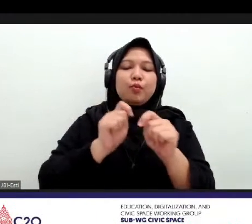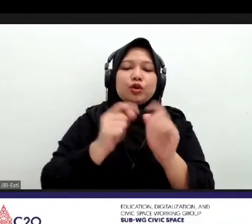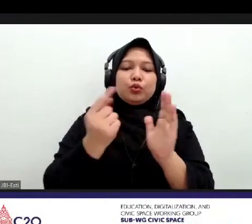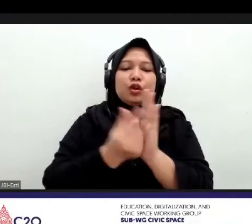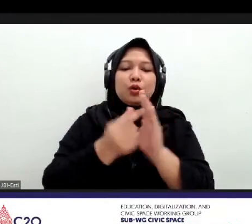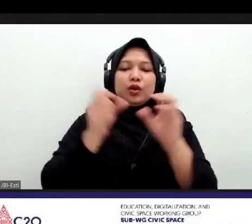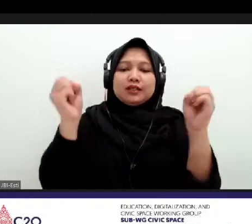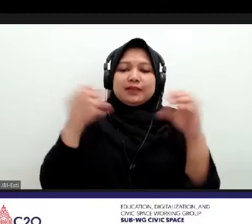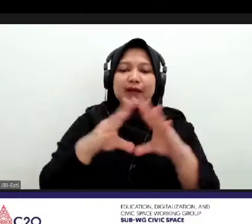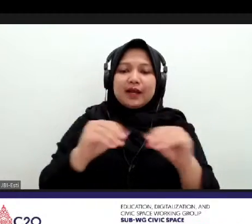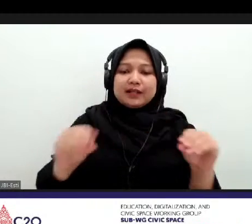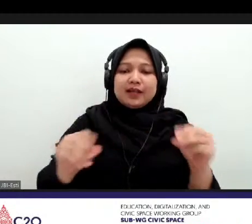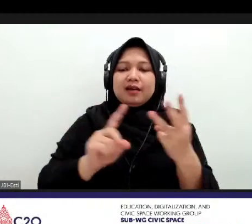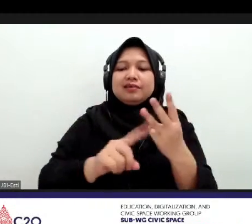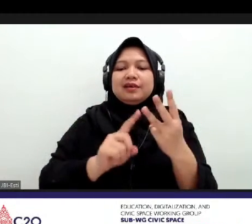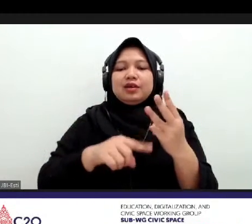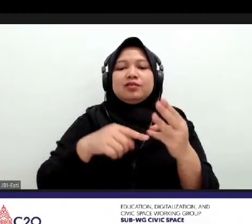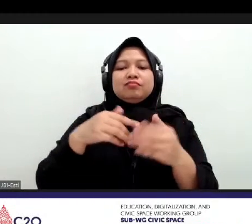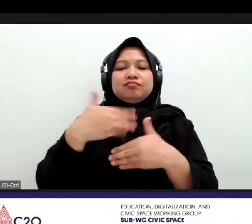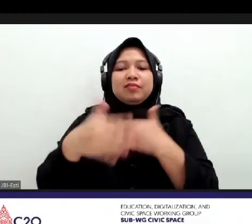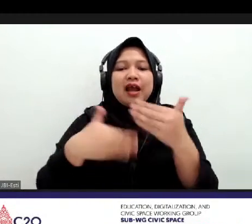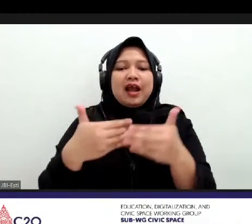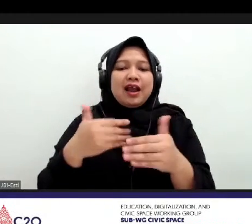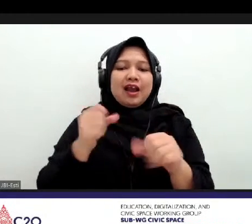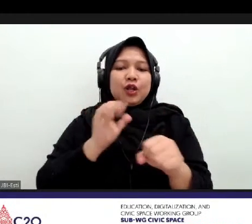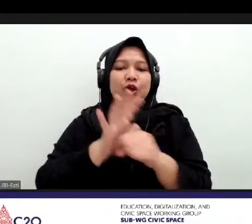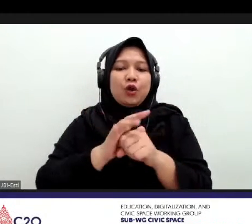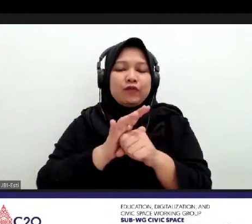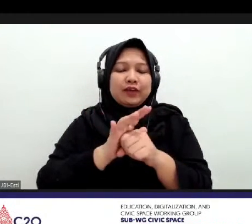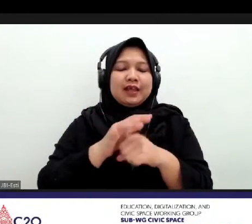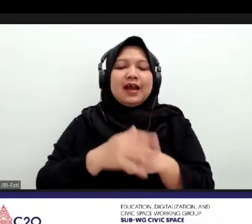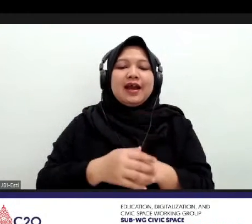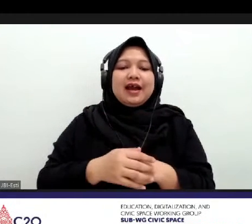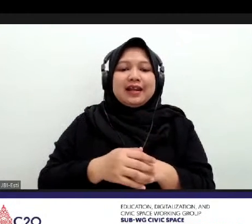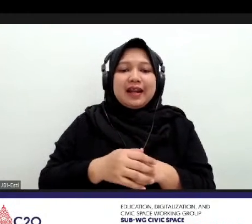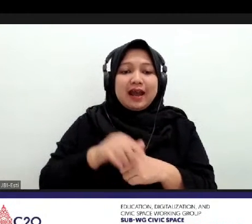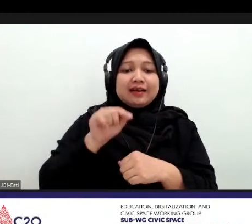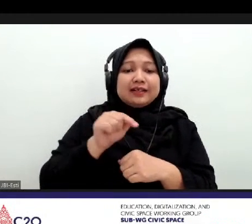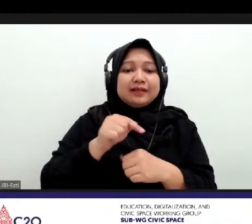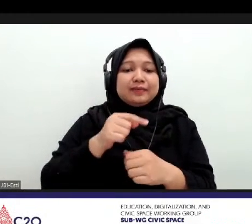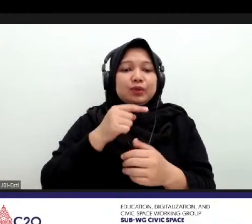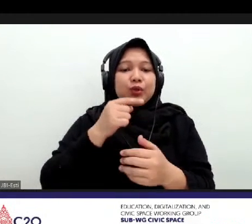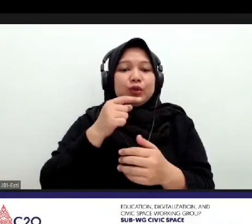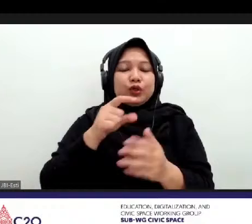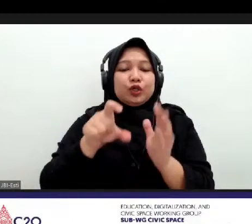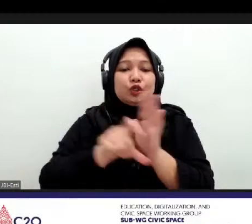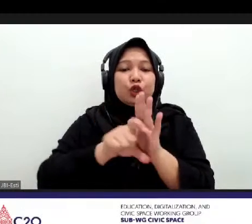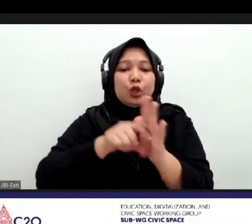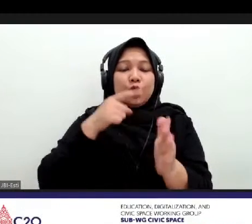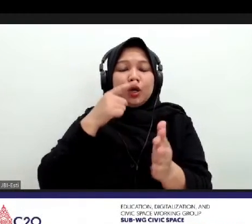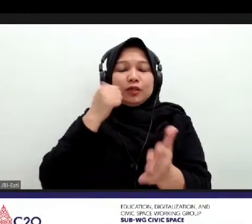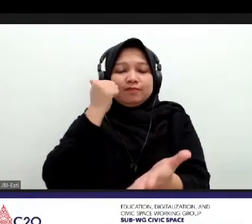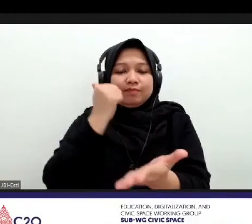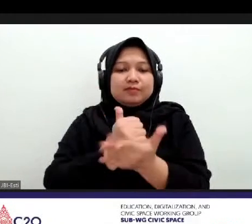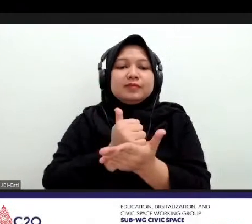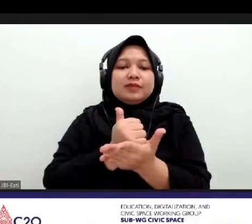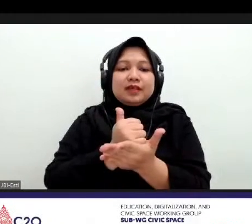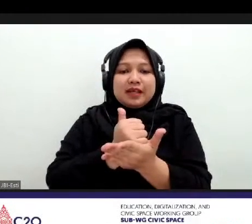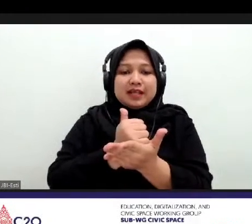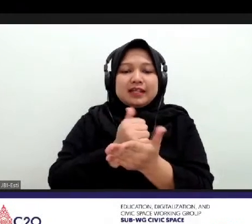from Papua to the Omnibus Law and then COVID-19. If we see generally, it